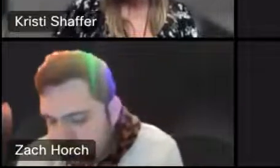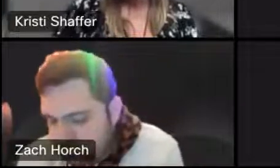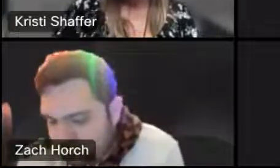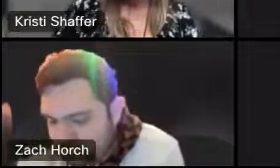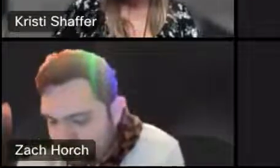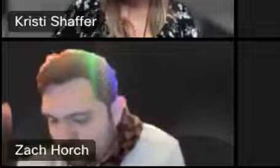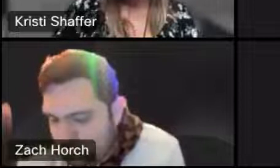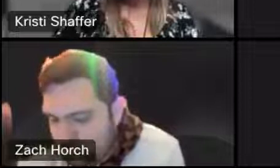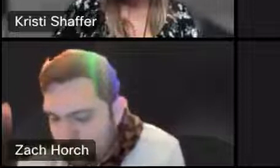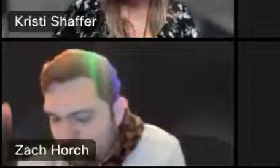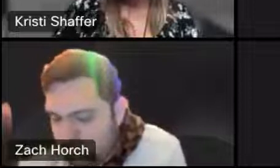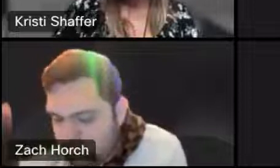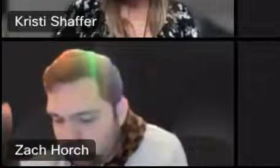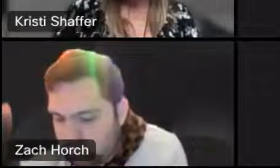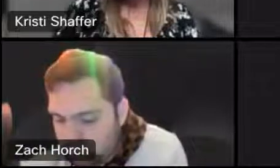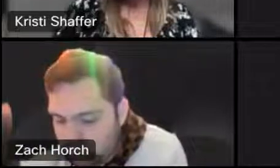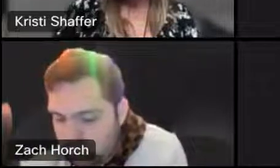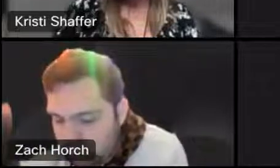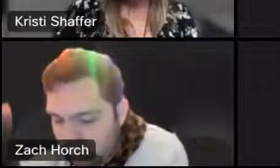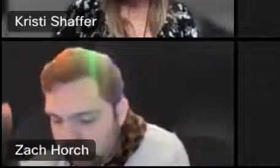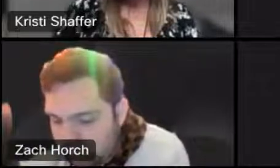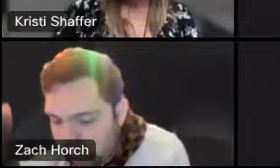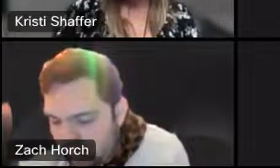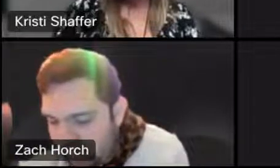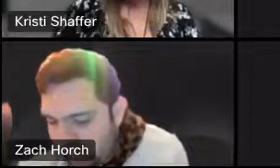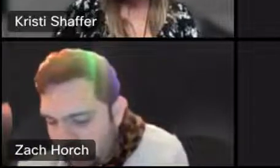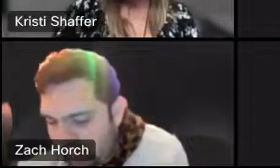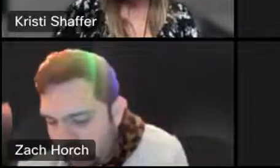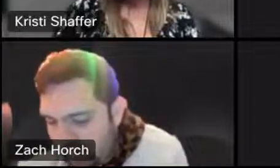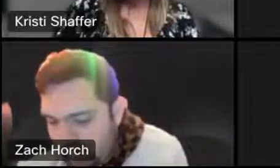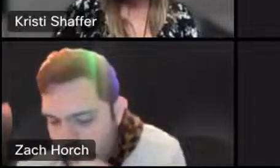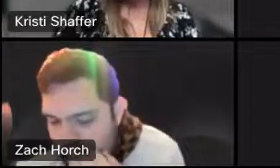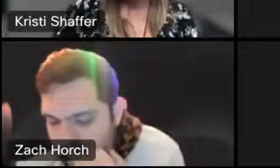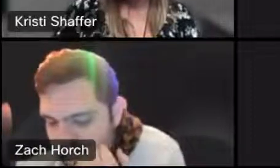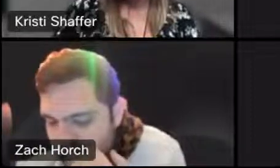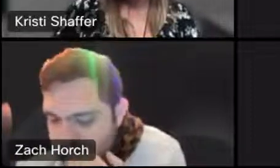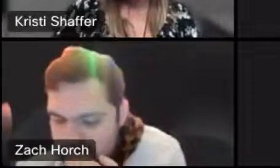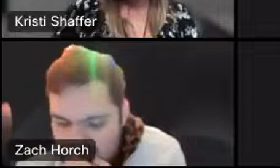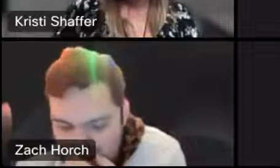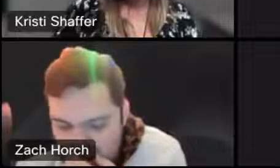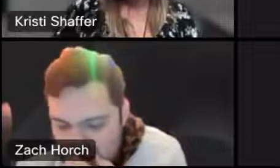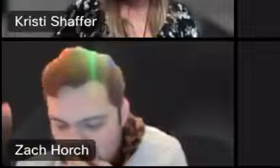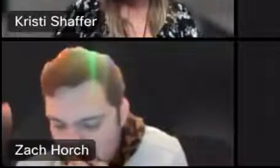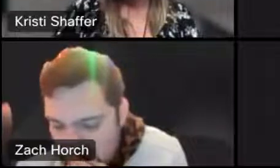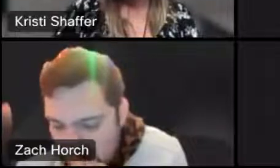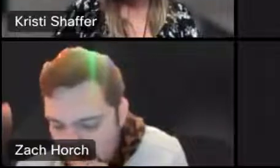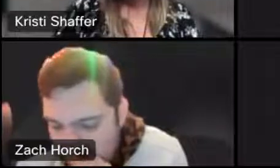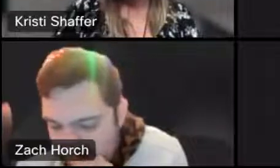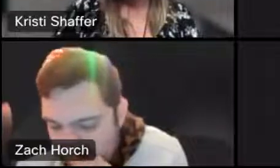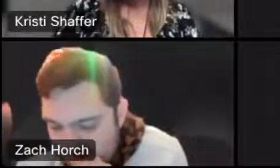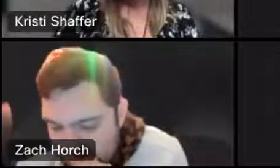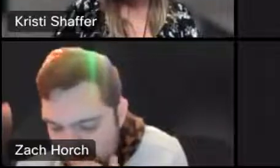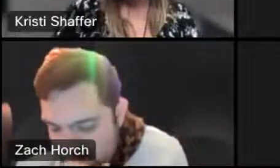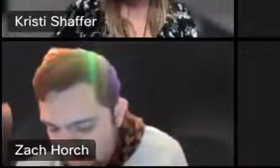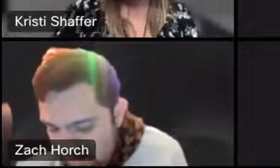back to trying to get back to in-person program, and transportation will be needed. So